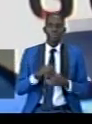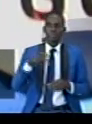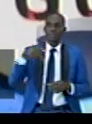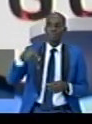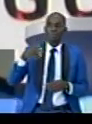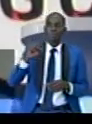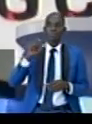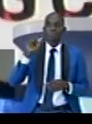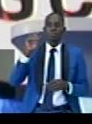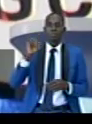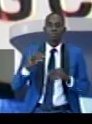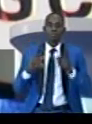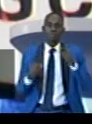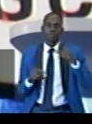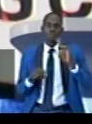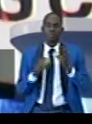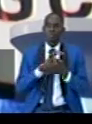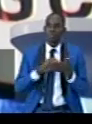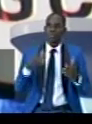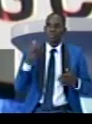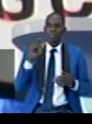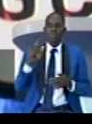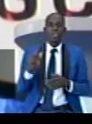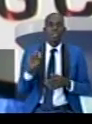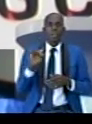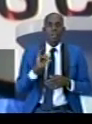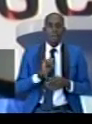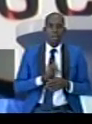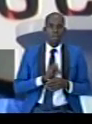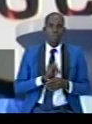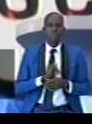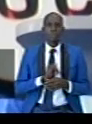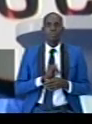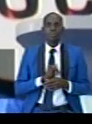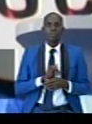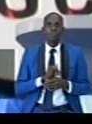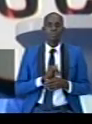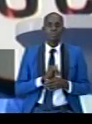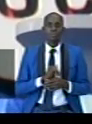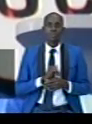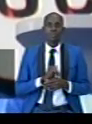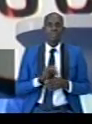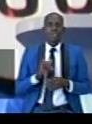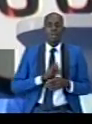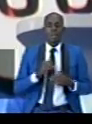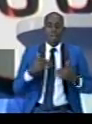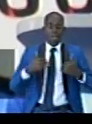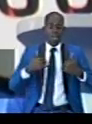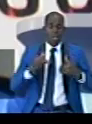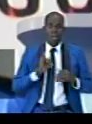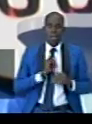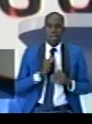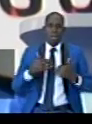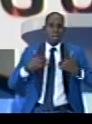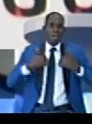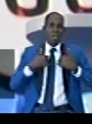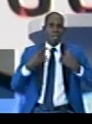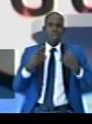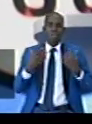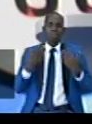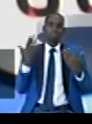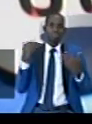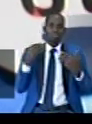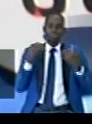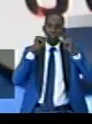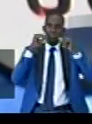verse 13, I would have fainted unless I had believed to see the goodness of the Lord in the land of the living.